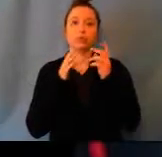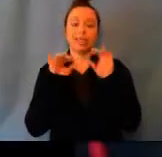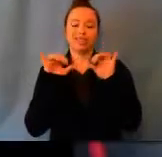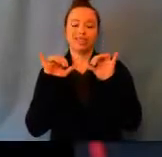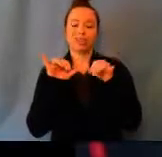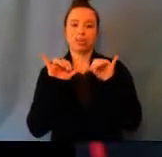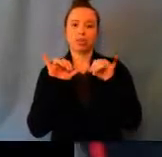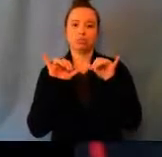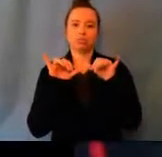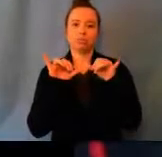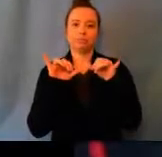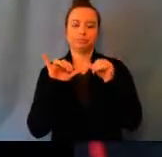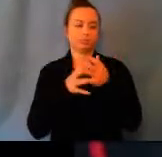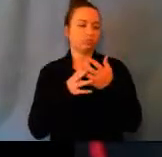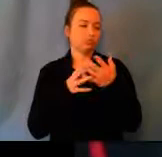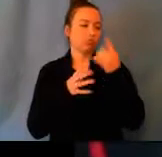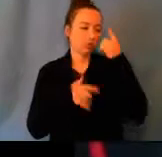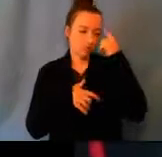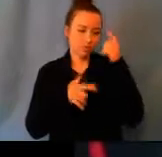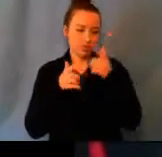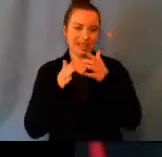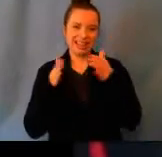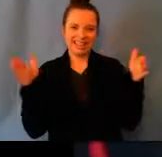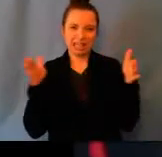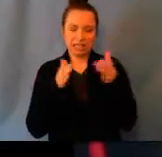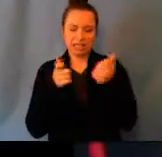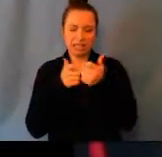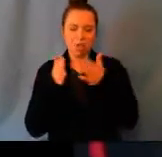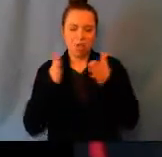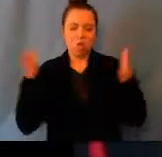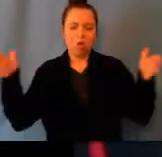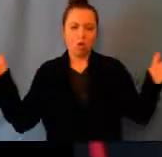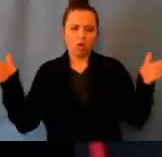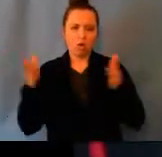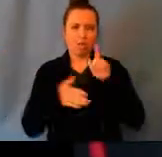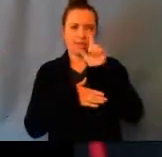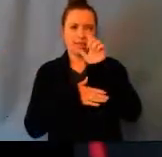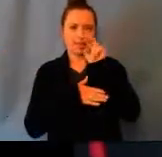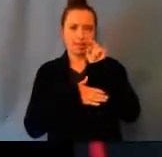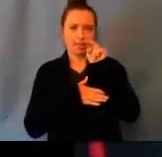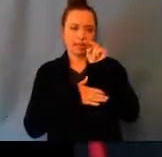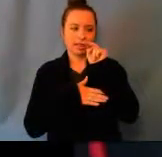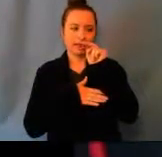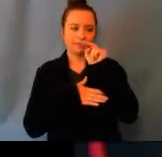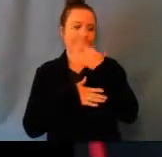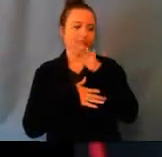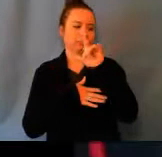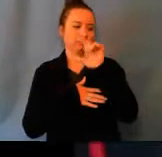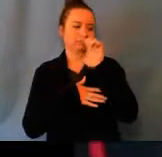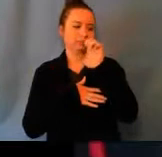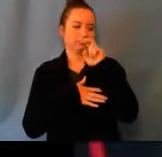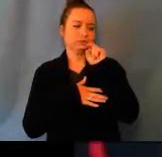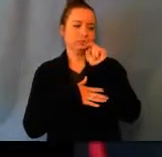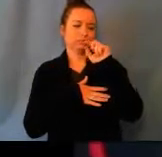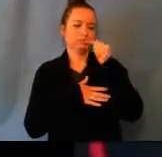length. Remember that length is how long an object is. We always line them up